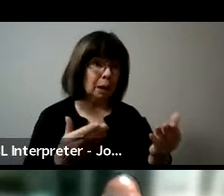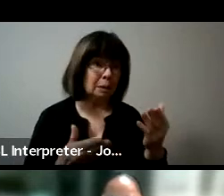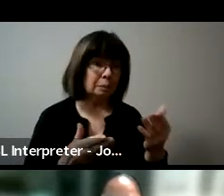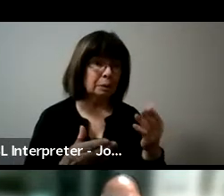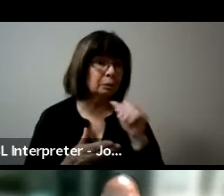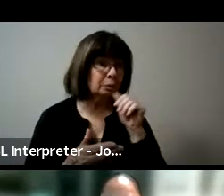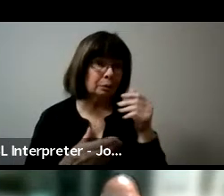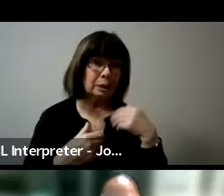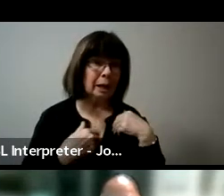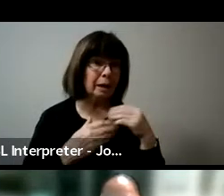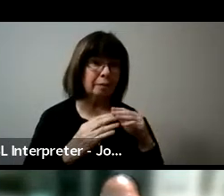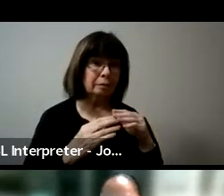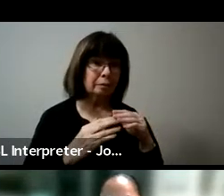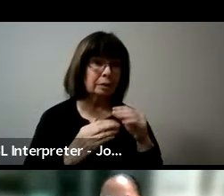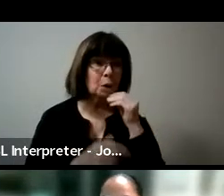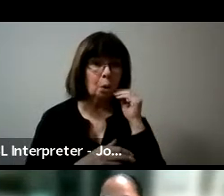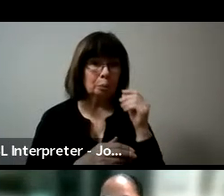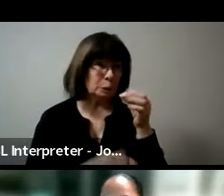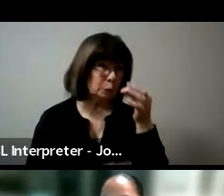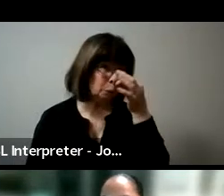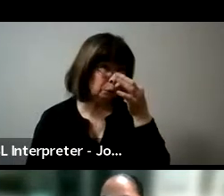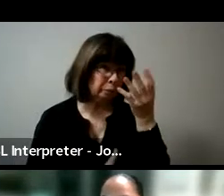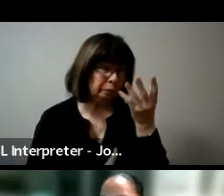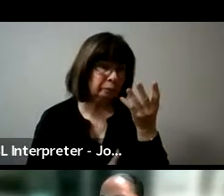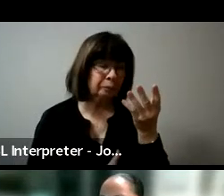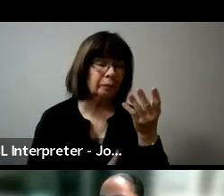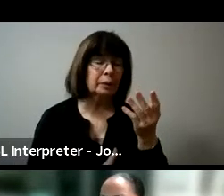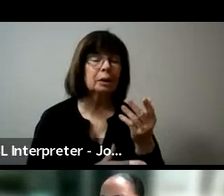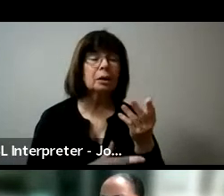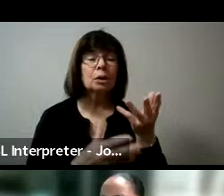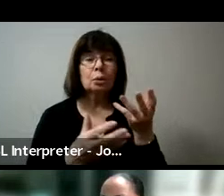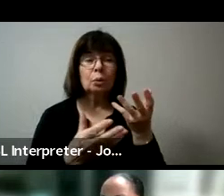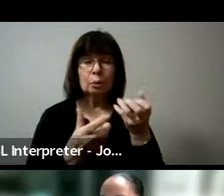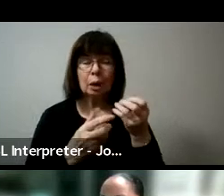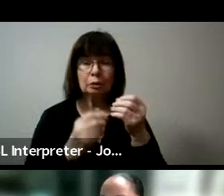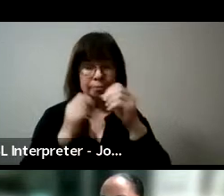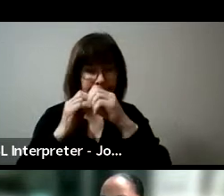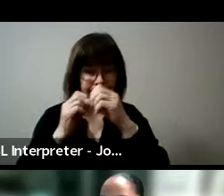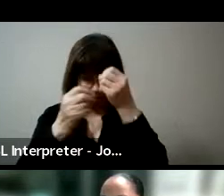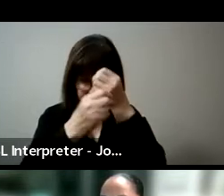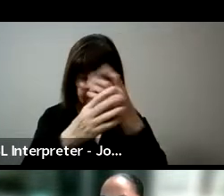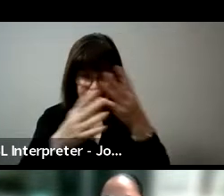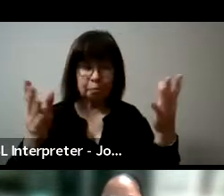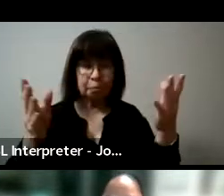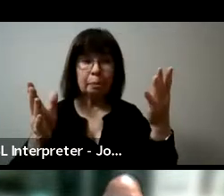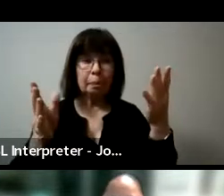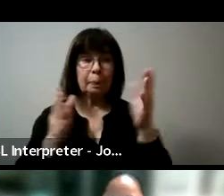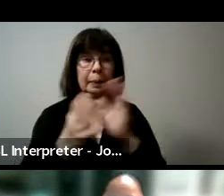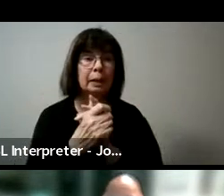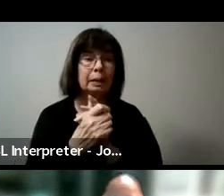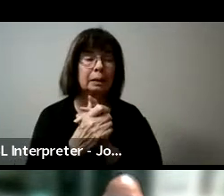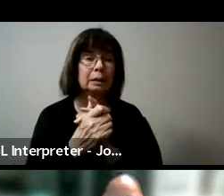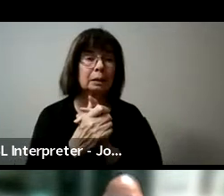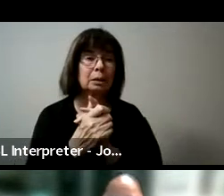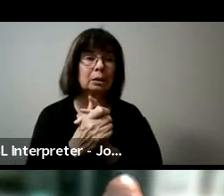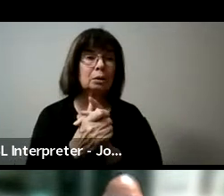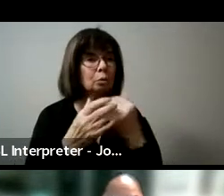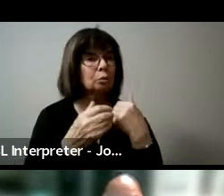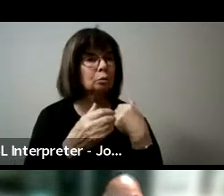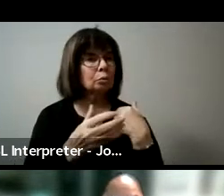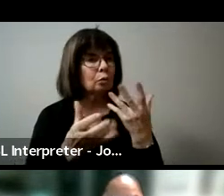is primarily, how we're trying to get the word out there. Again, we have been trying to be proactive with